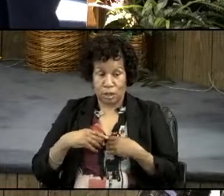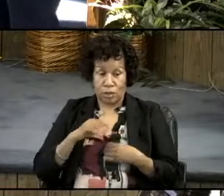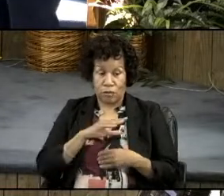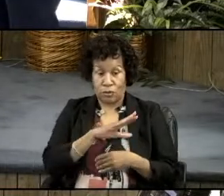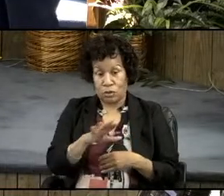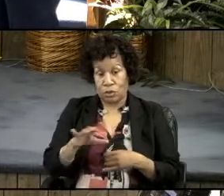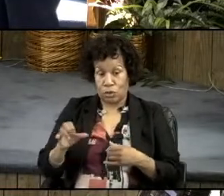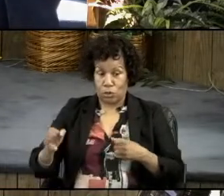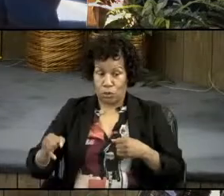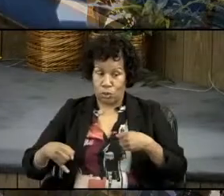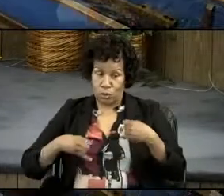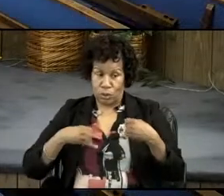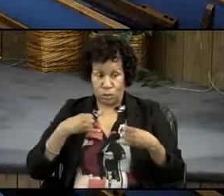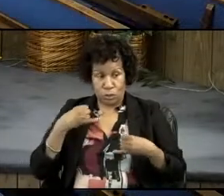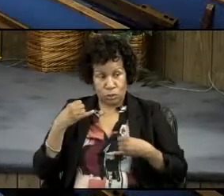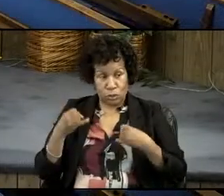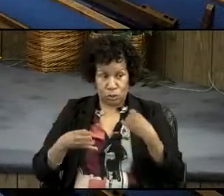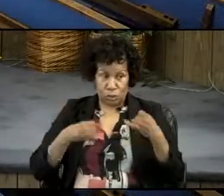joy.